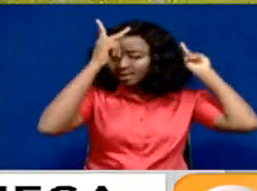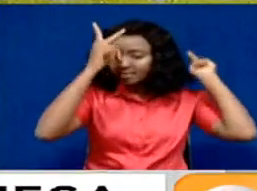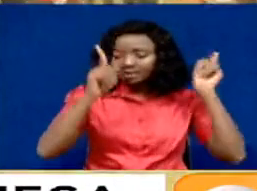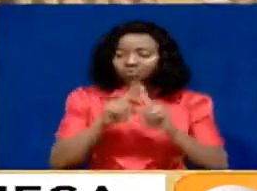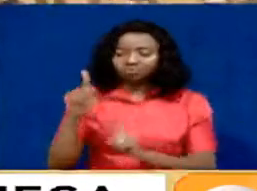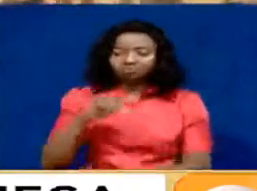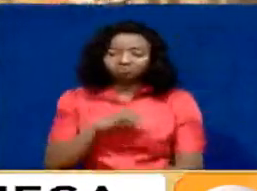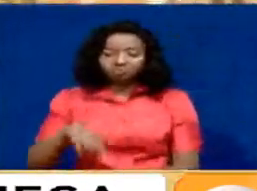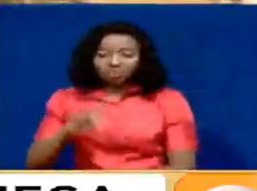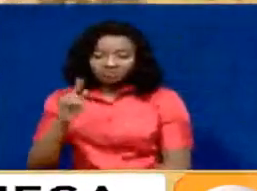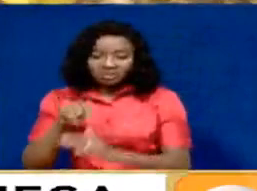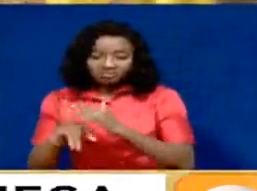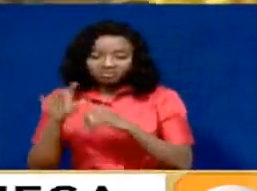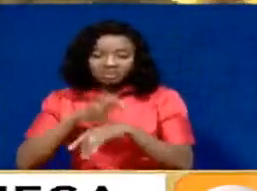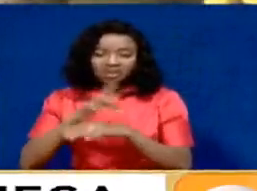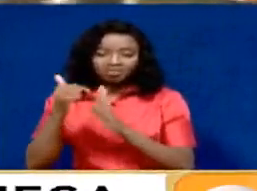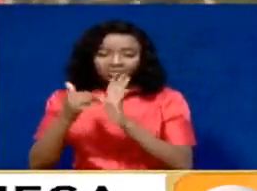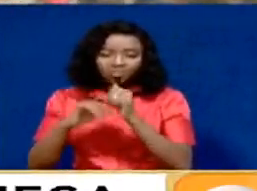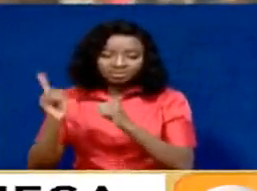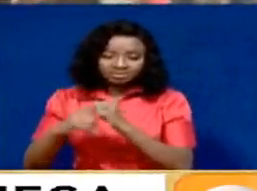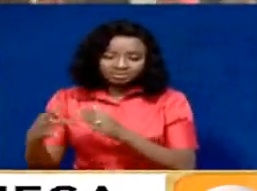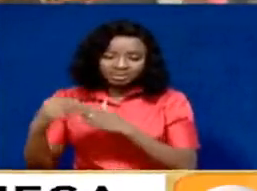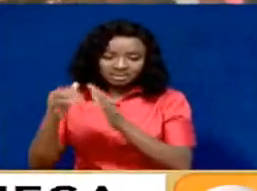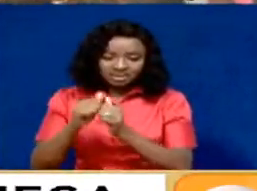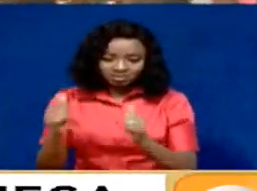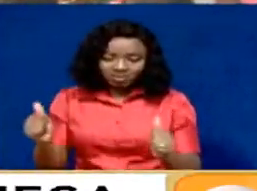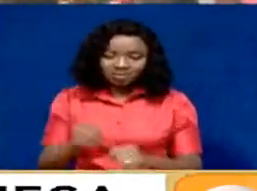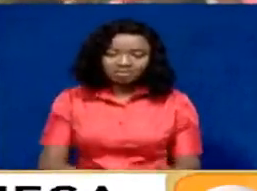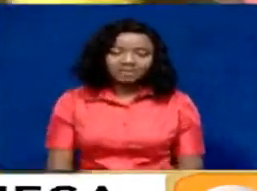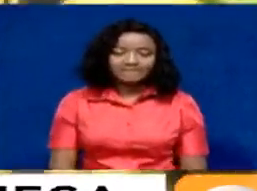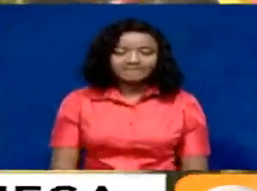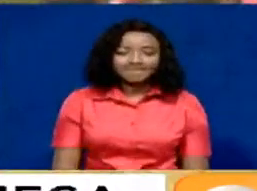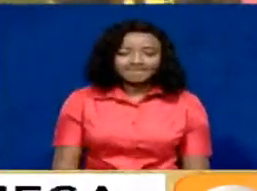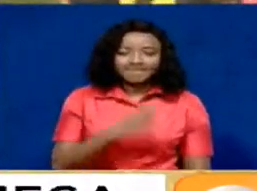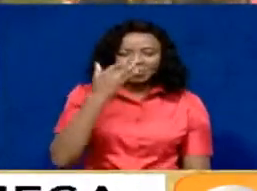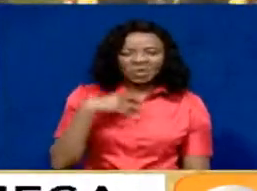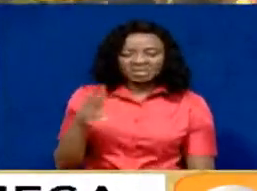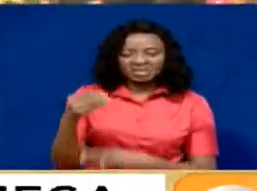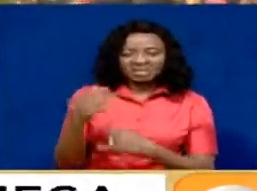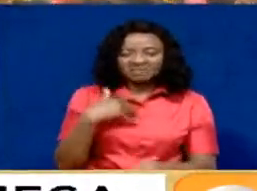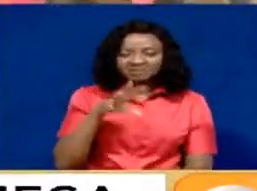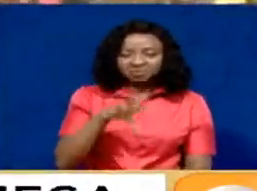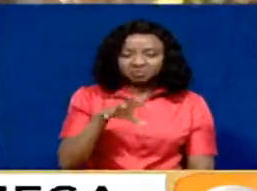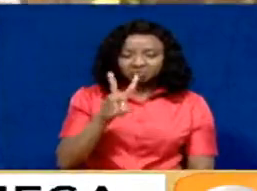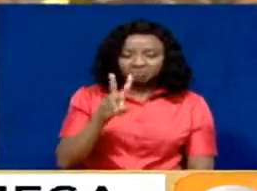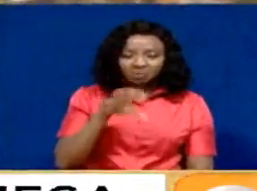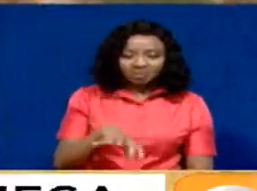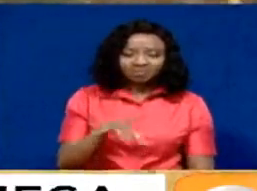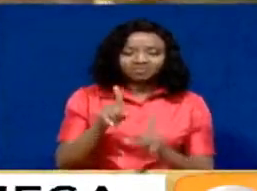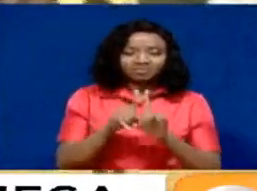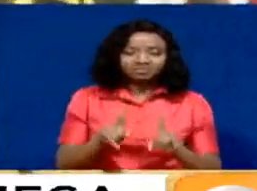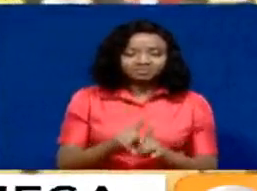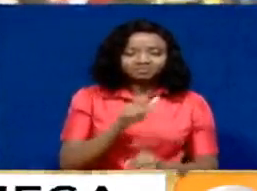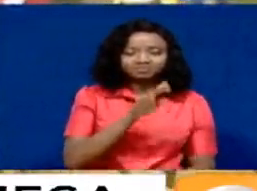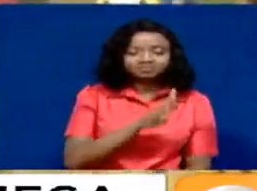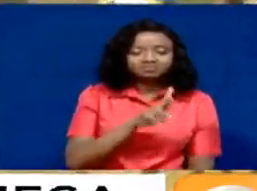struck first, securing a six-point lead as Cornelius Mukoro kicked over two penalties after the infringements by Cabras.